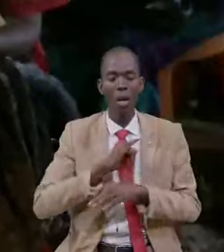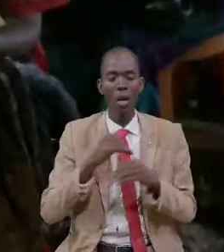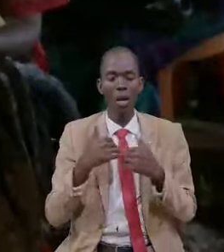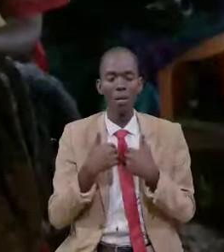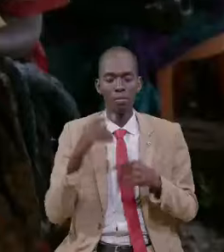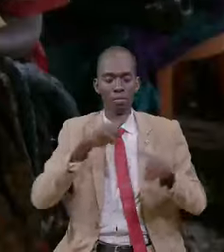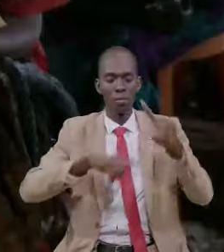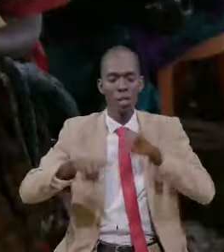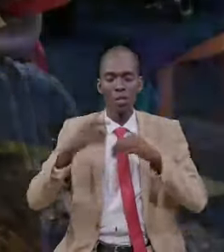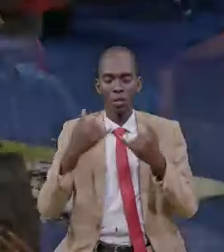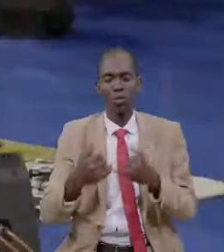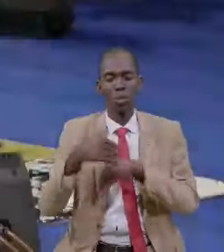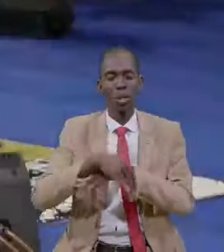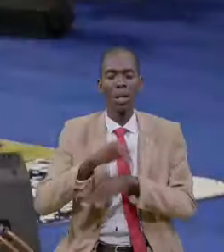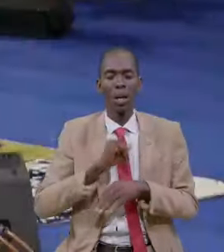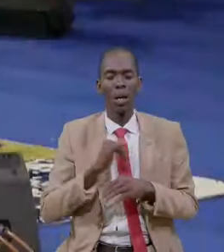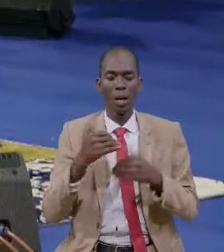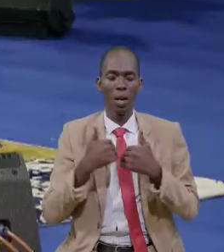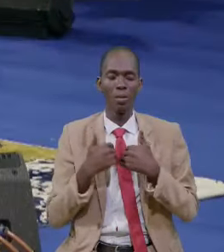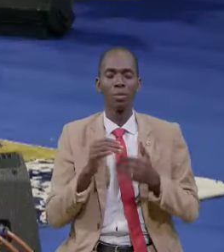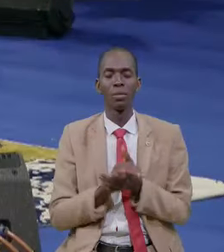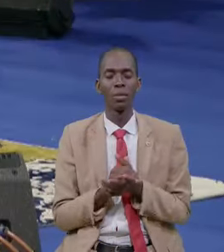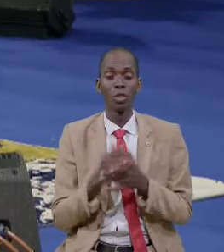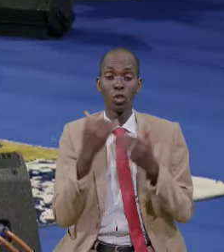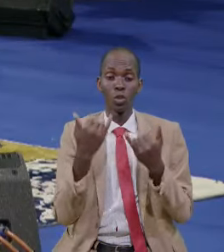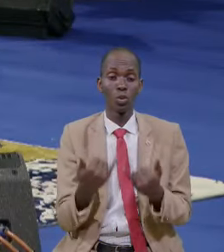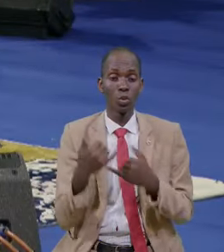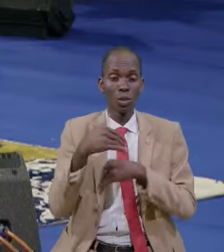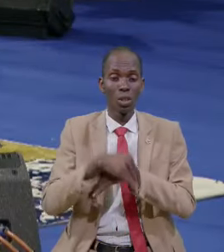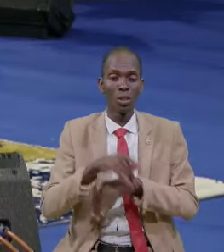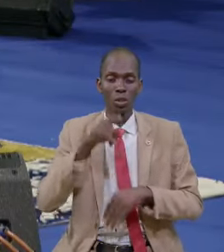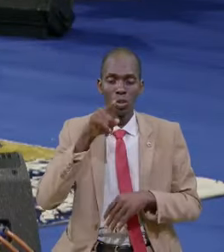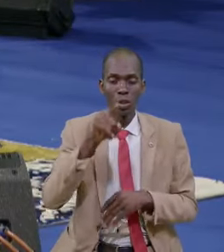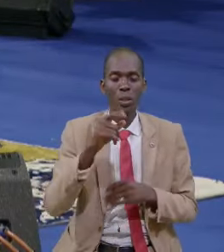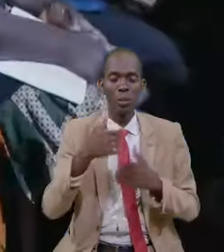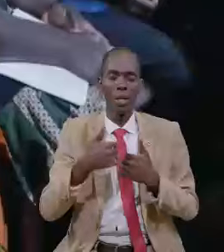Tonight I have. Tonight you have.